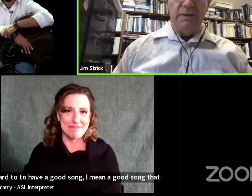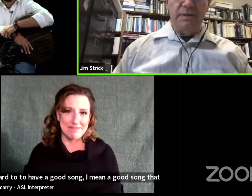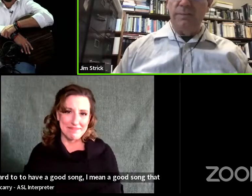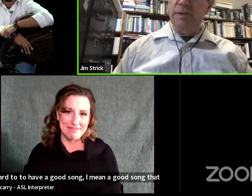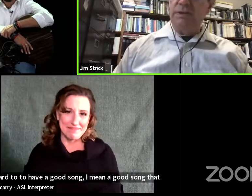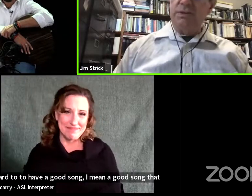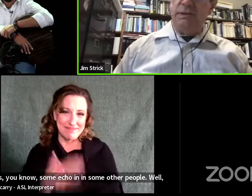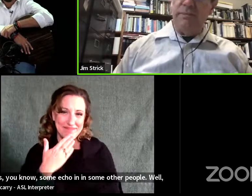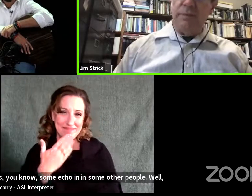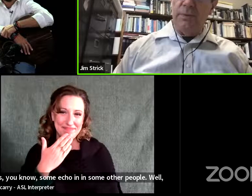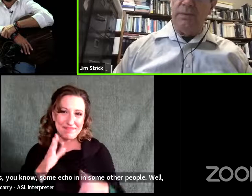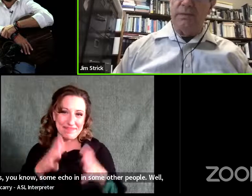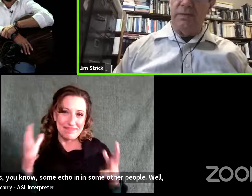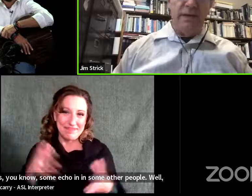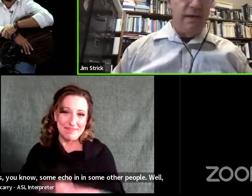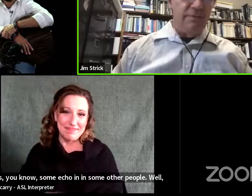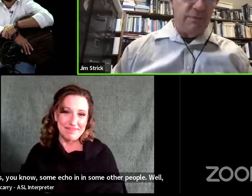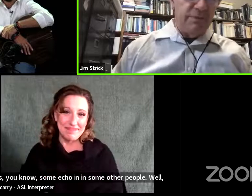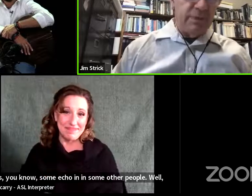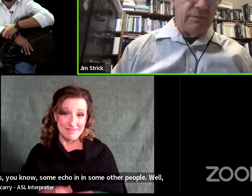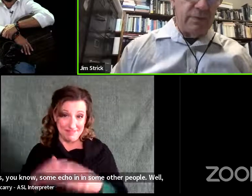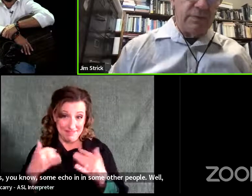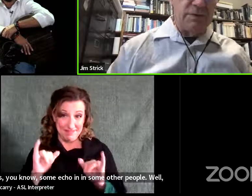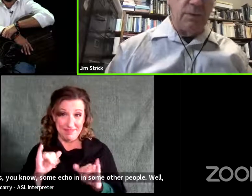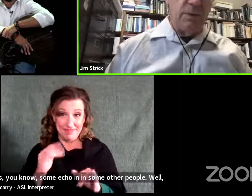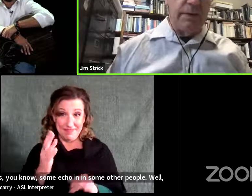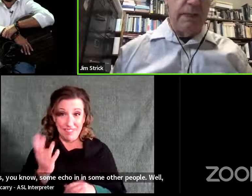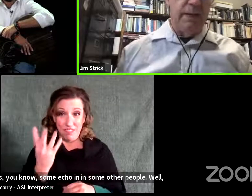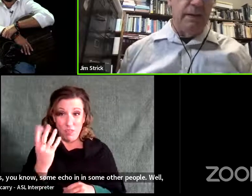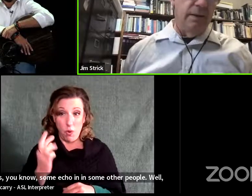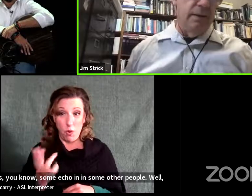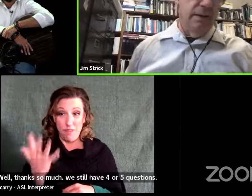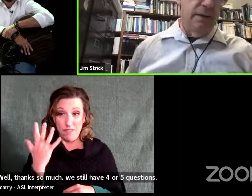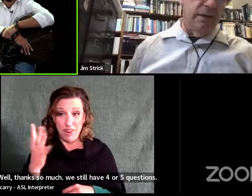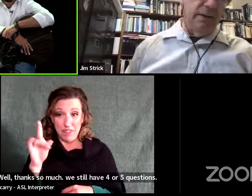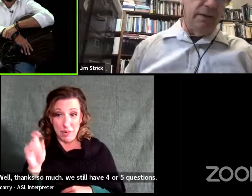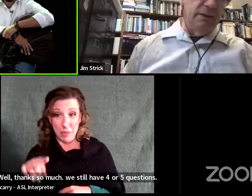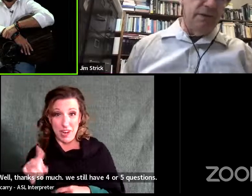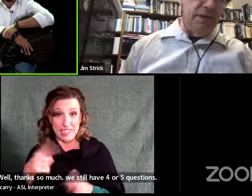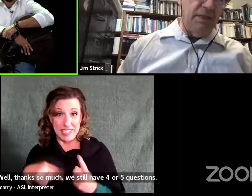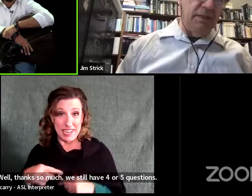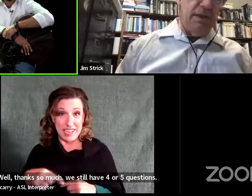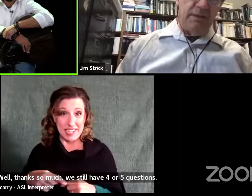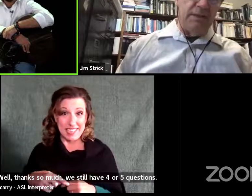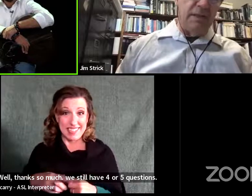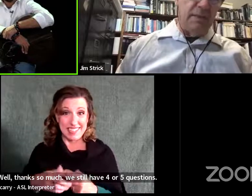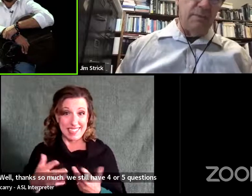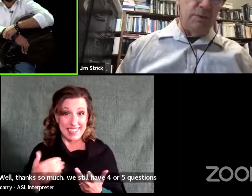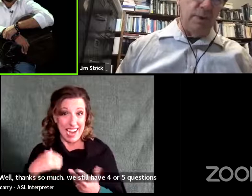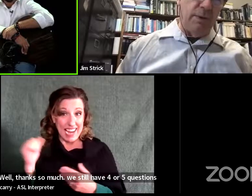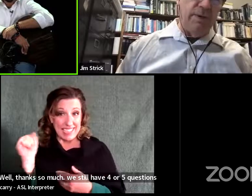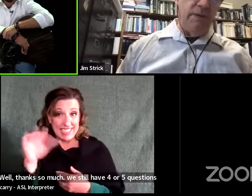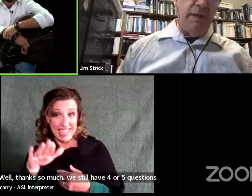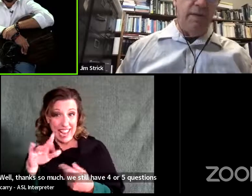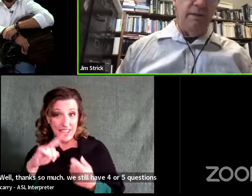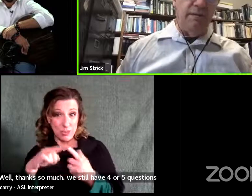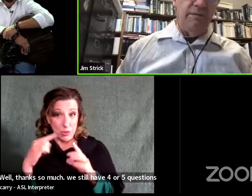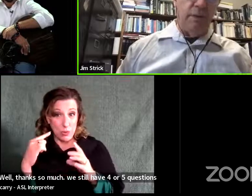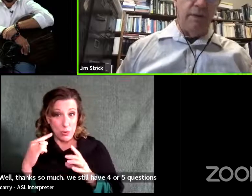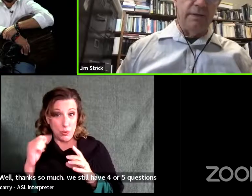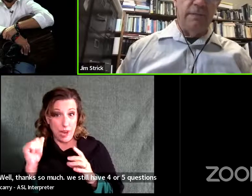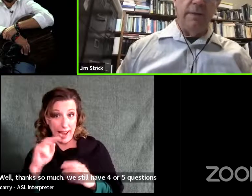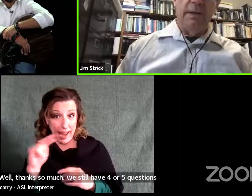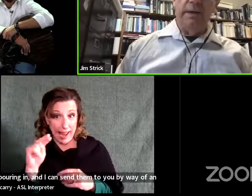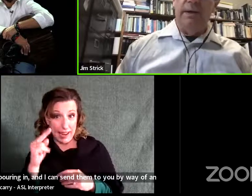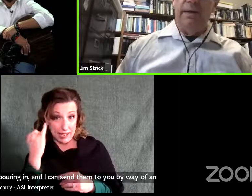Well, thanks so much. We still have four or five questions pouring in, and I can send them to you by way of Anne if